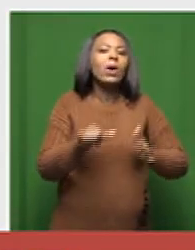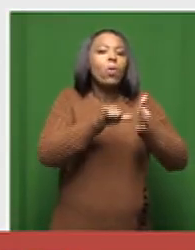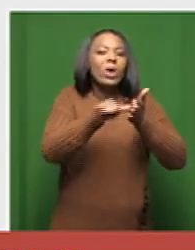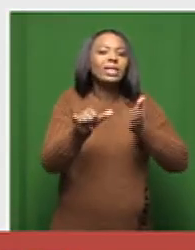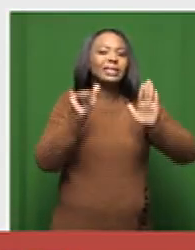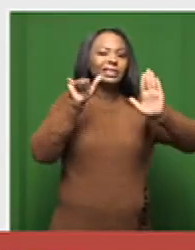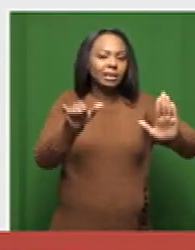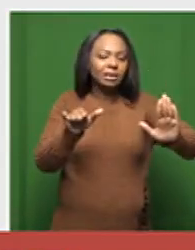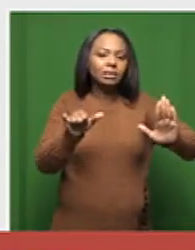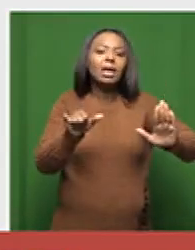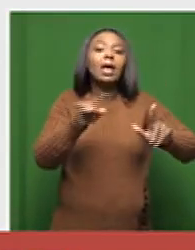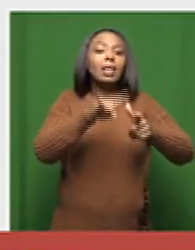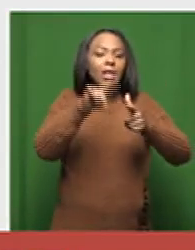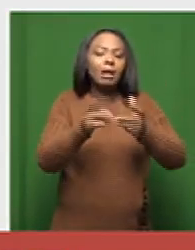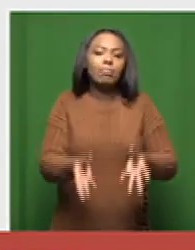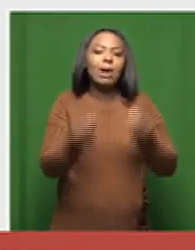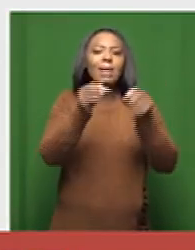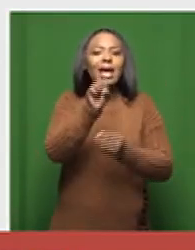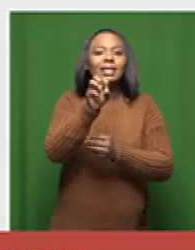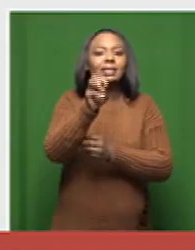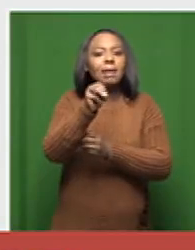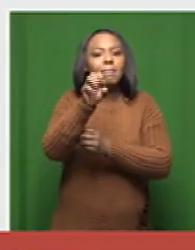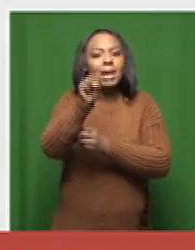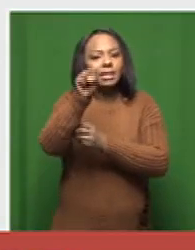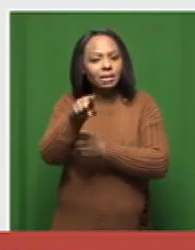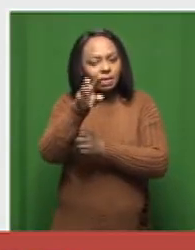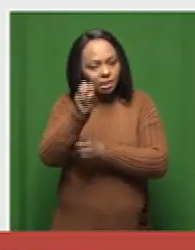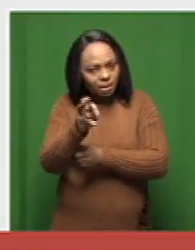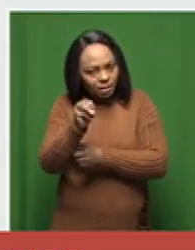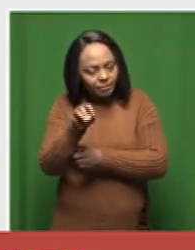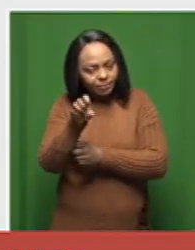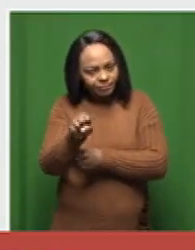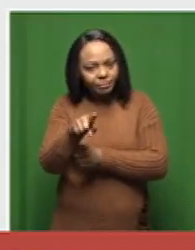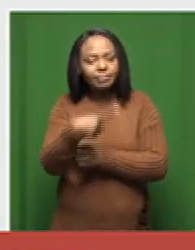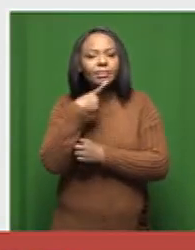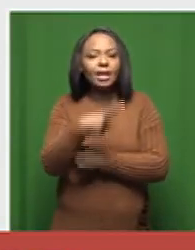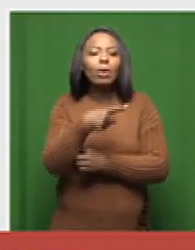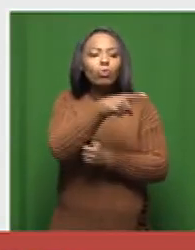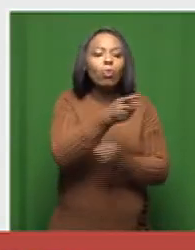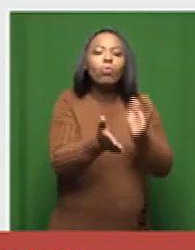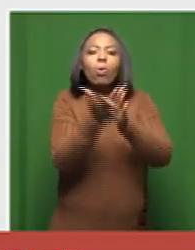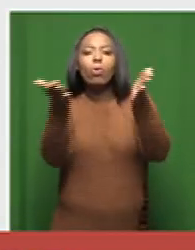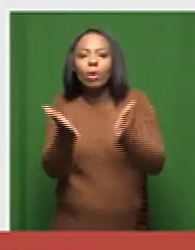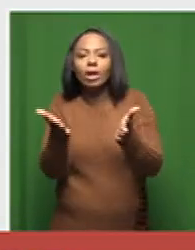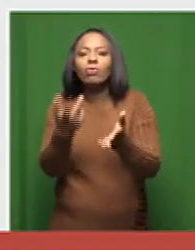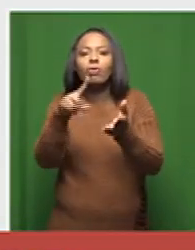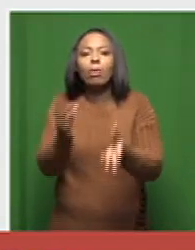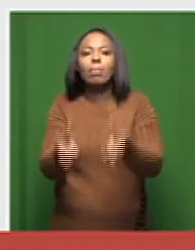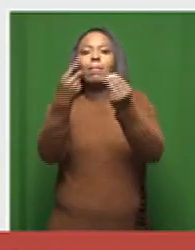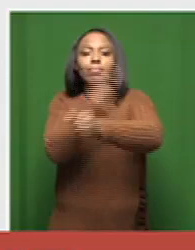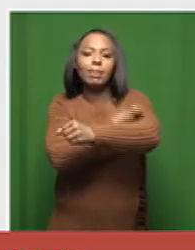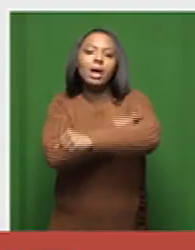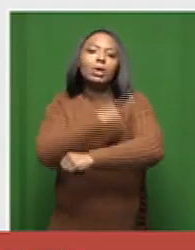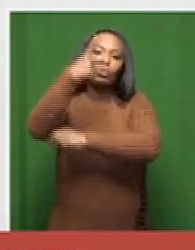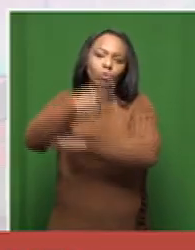an SMS closer to the time indicating where you'd need to go to and what time that would be in order to get your second dose. All